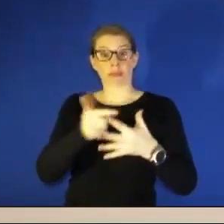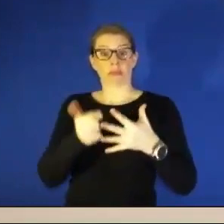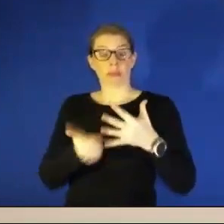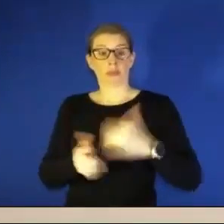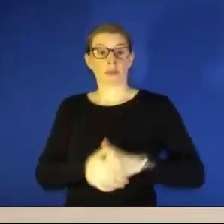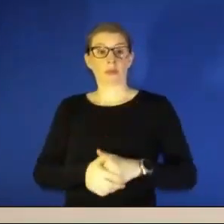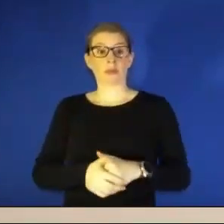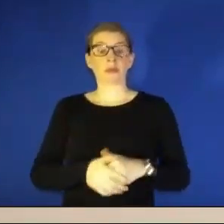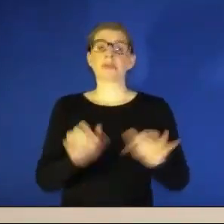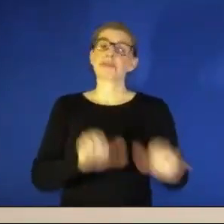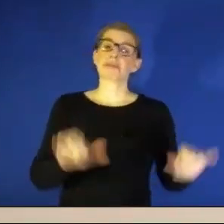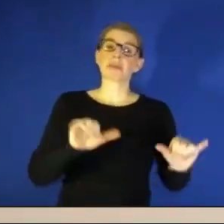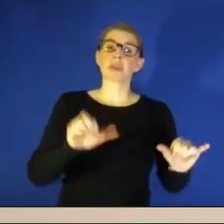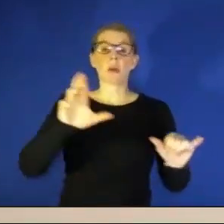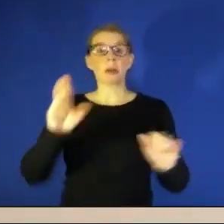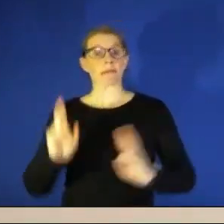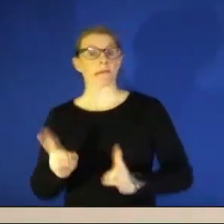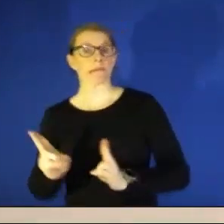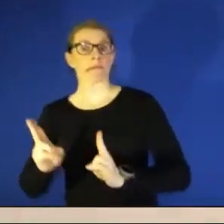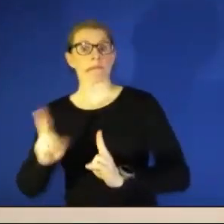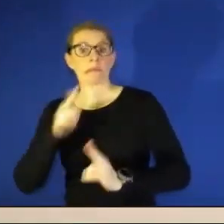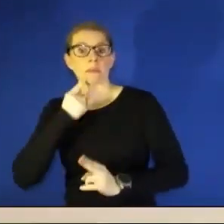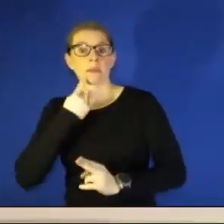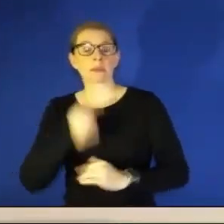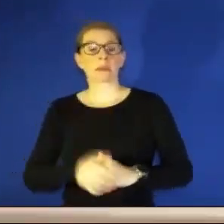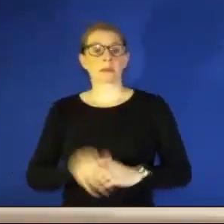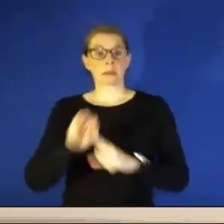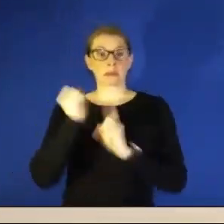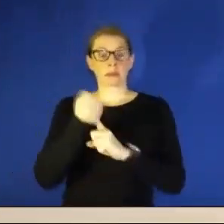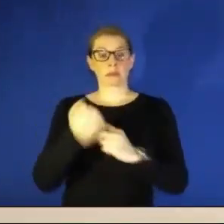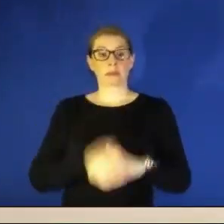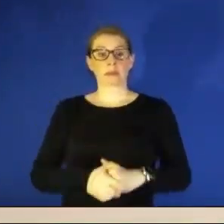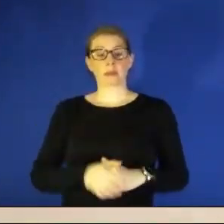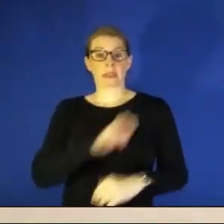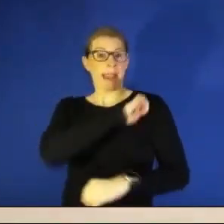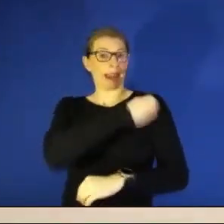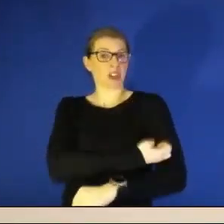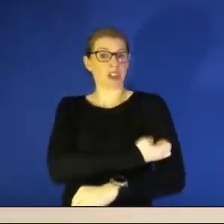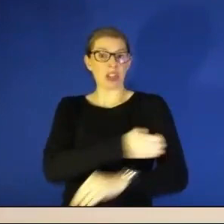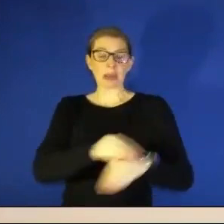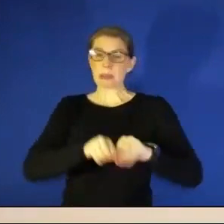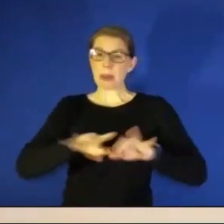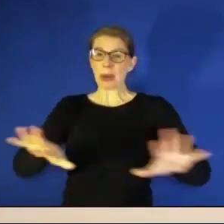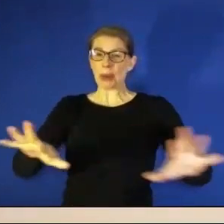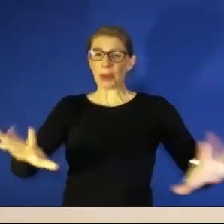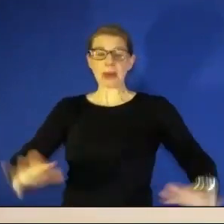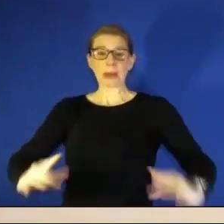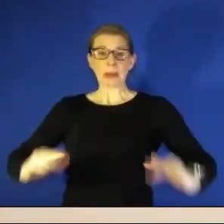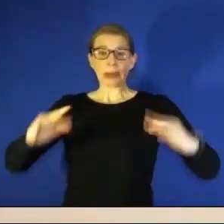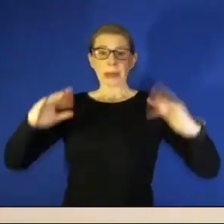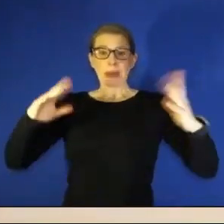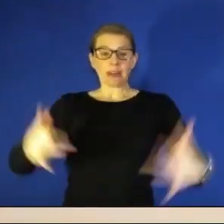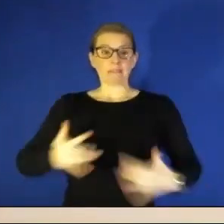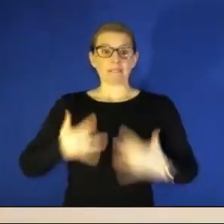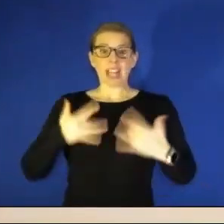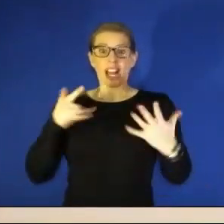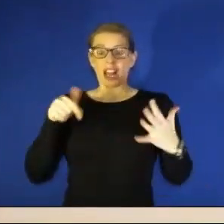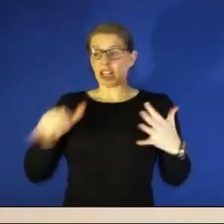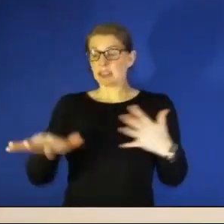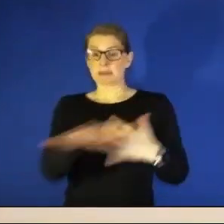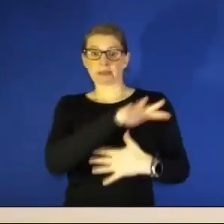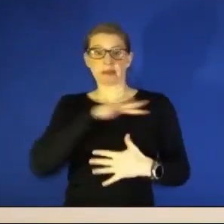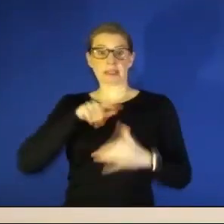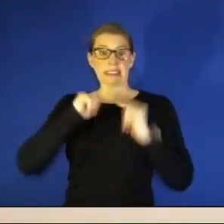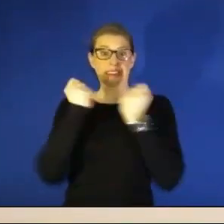matter. One thing I can tell you is this is a high energy place to work. And you can just feel that this place is a team. This is